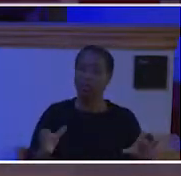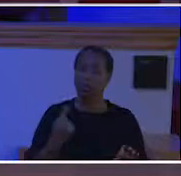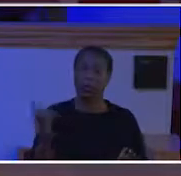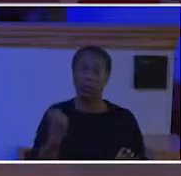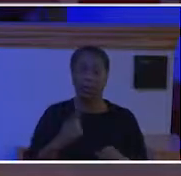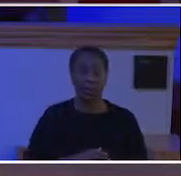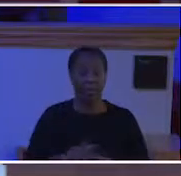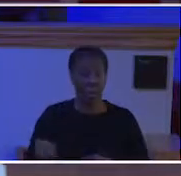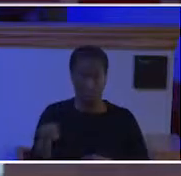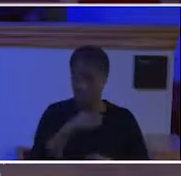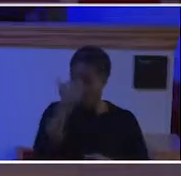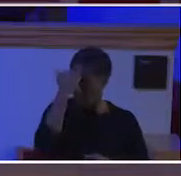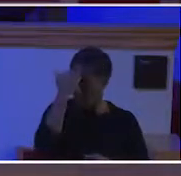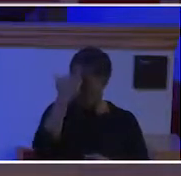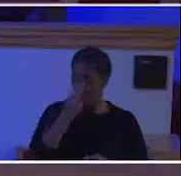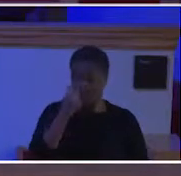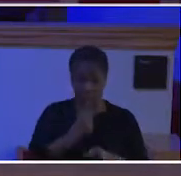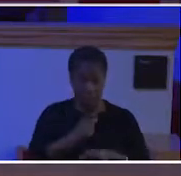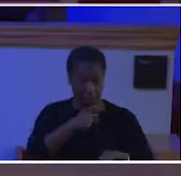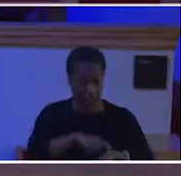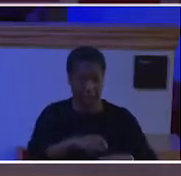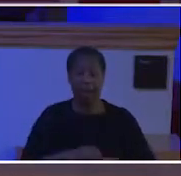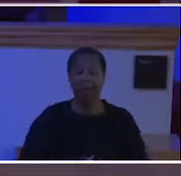You know it's the right time